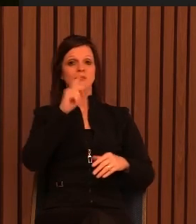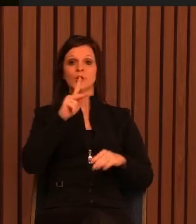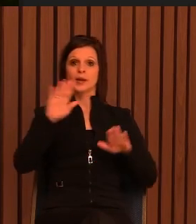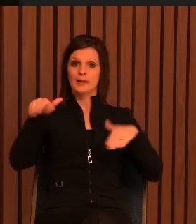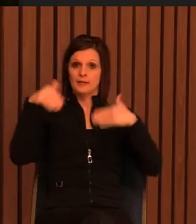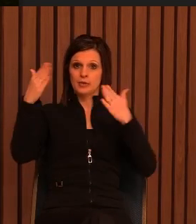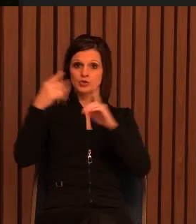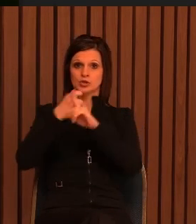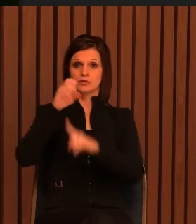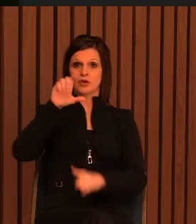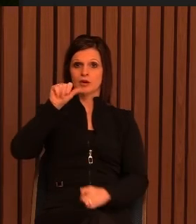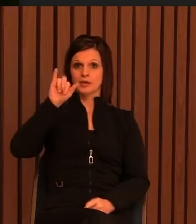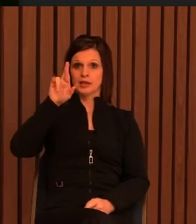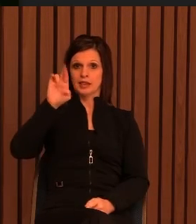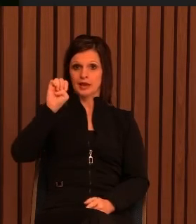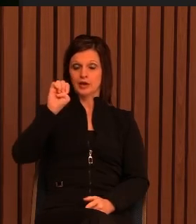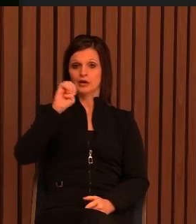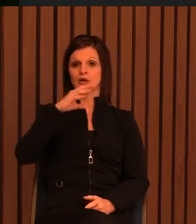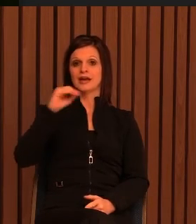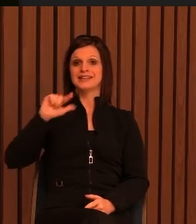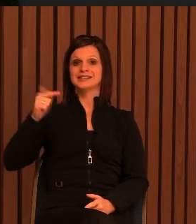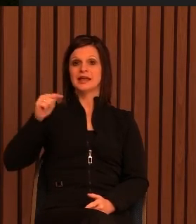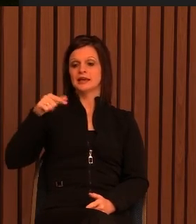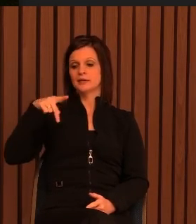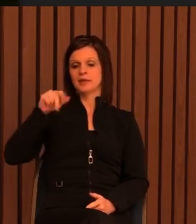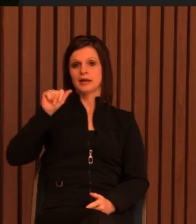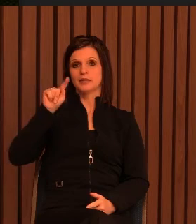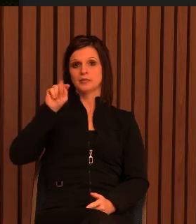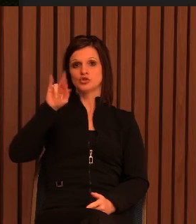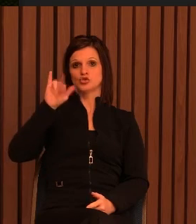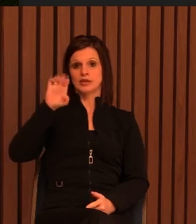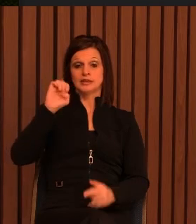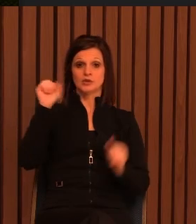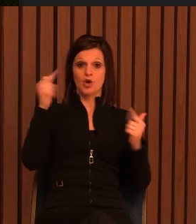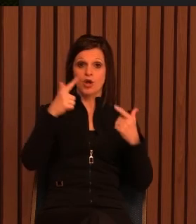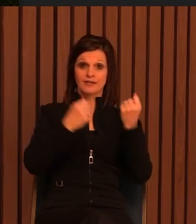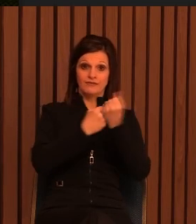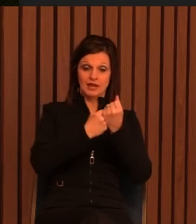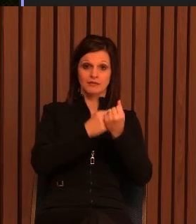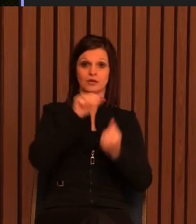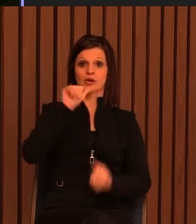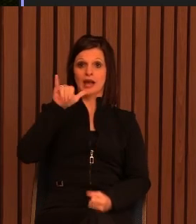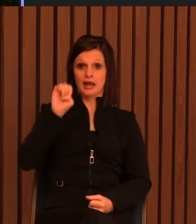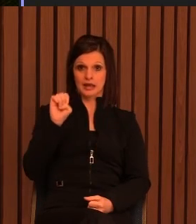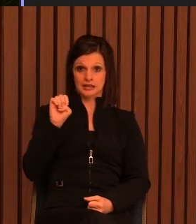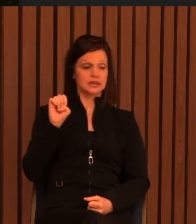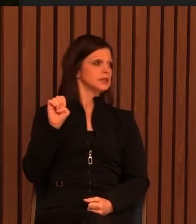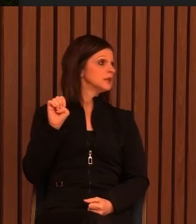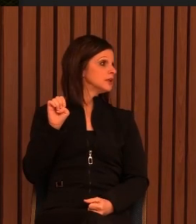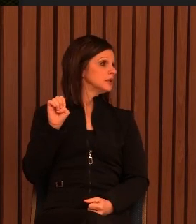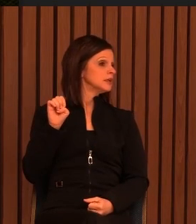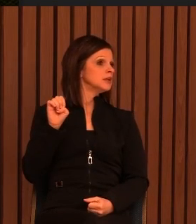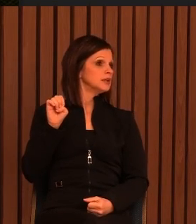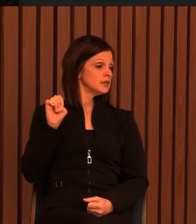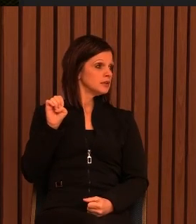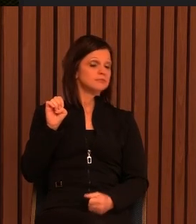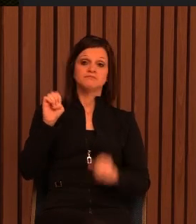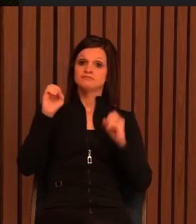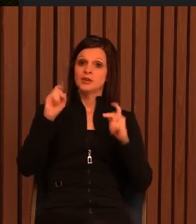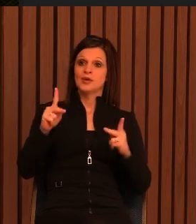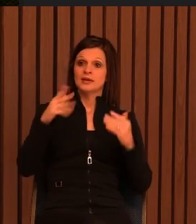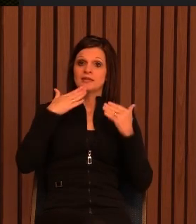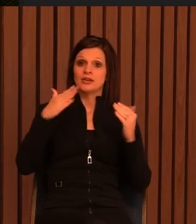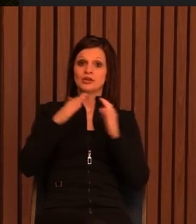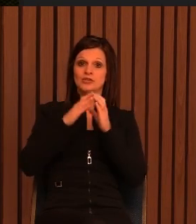by Claire I'll second that. and Patrice seconds. All in favor? Aye. Aye. Thank you